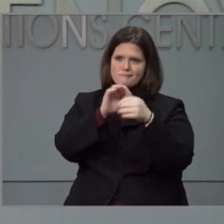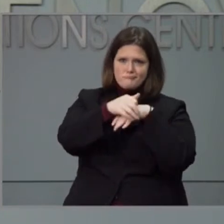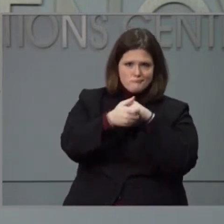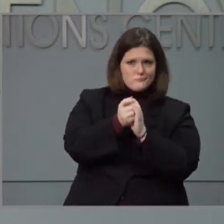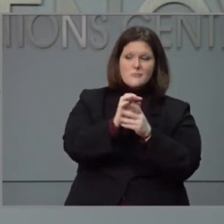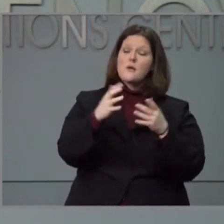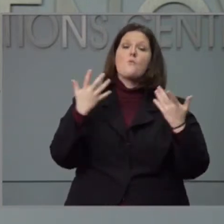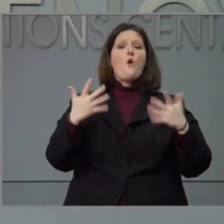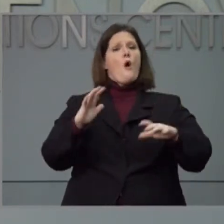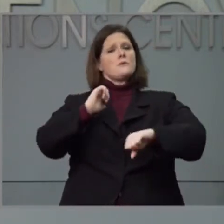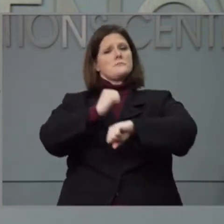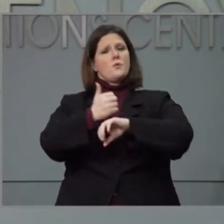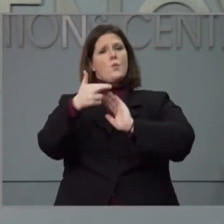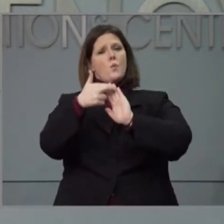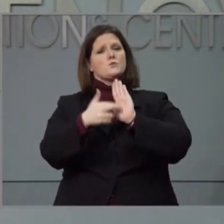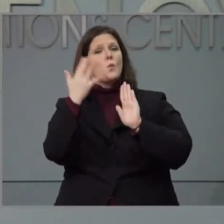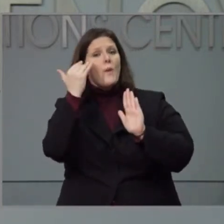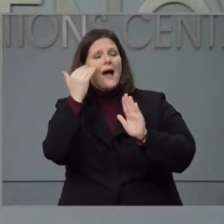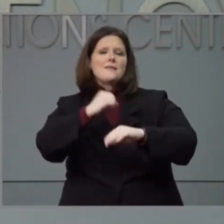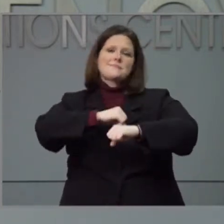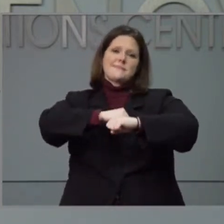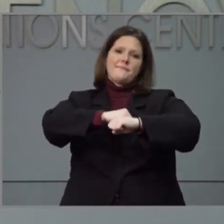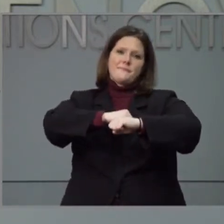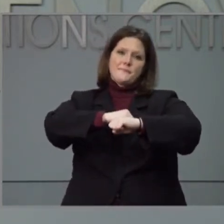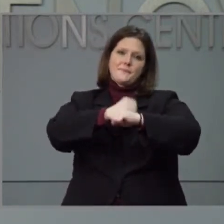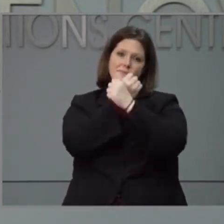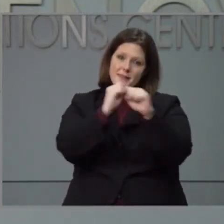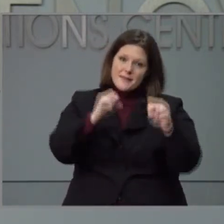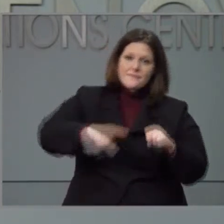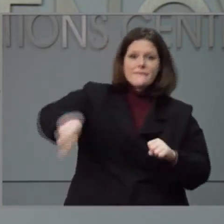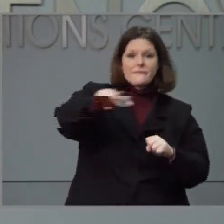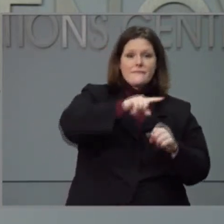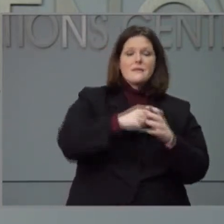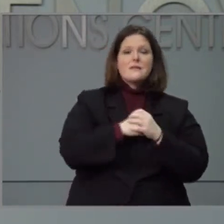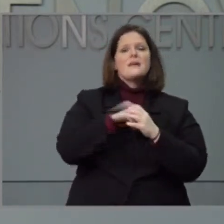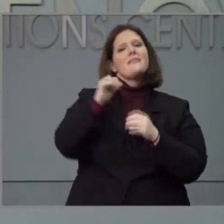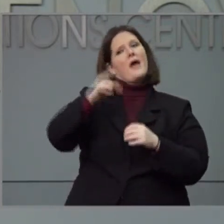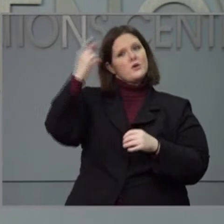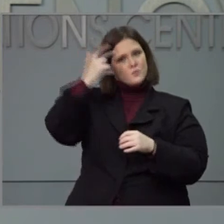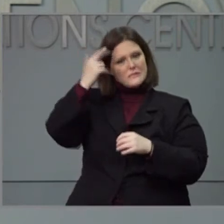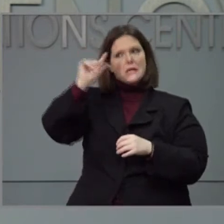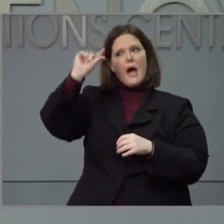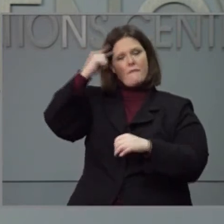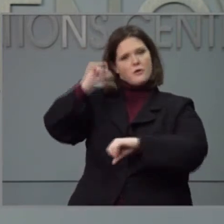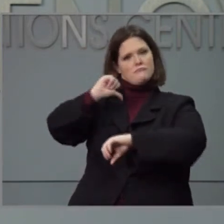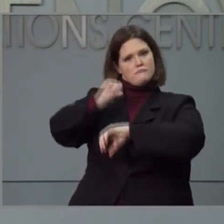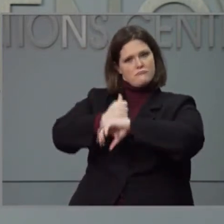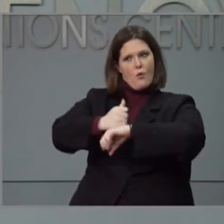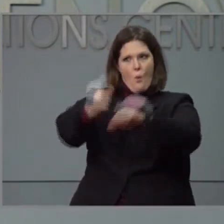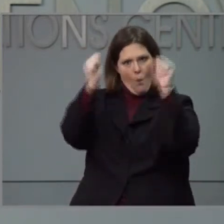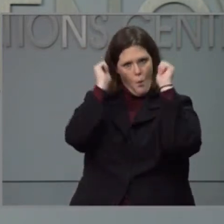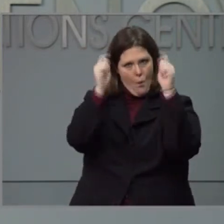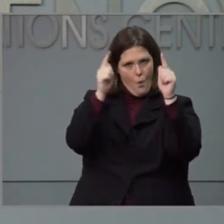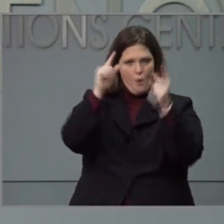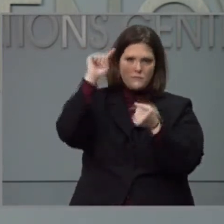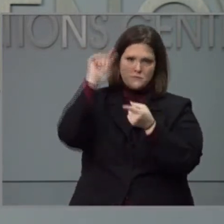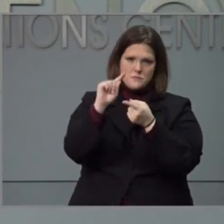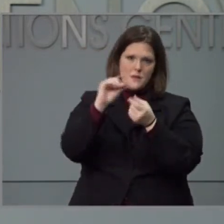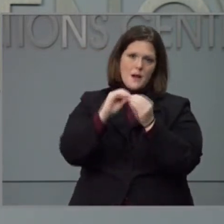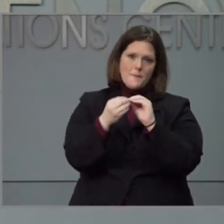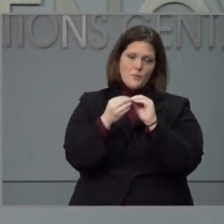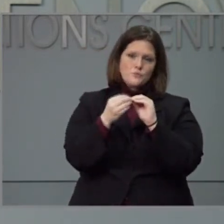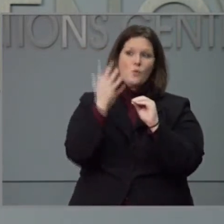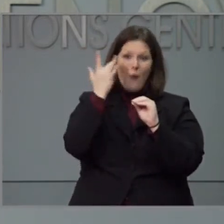place to keep us safe. It's why the governor, as I said, the governor reduced the gathering limit for the entire state because we are seeing